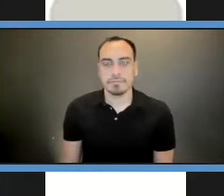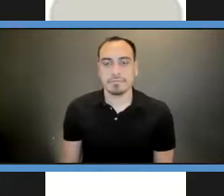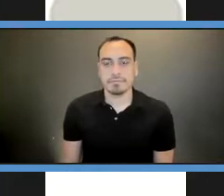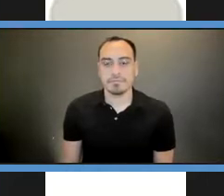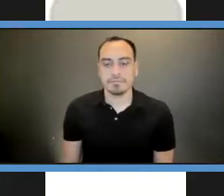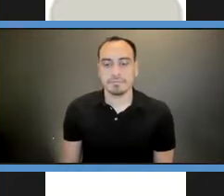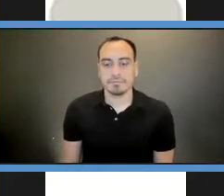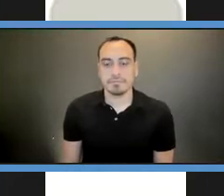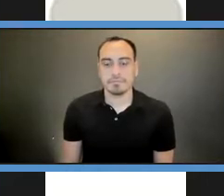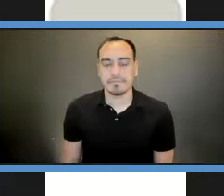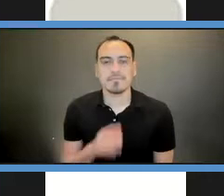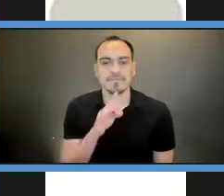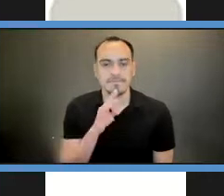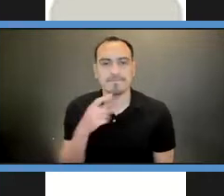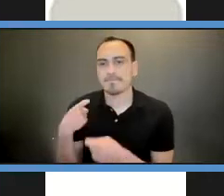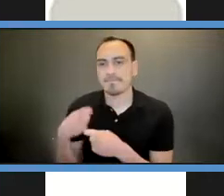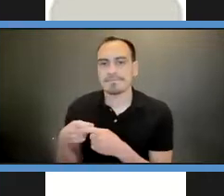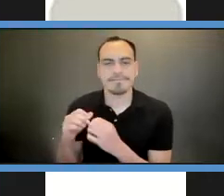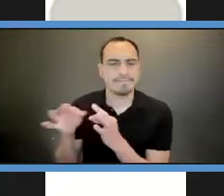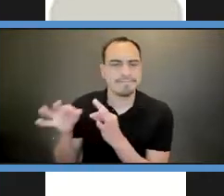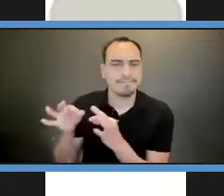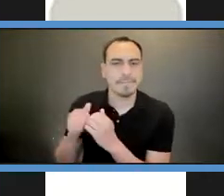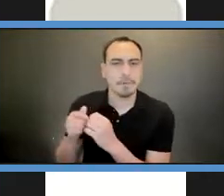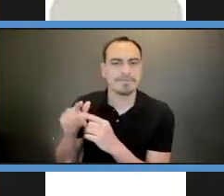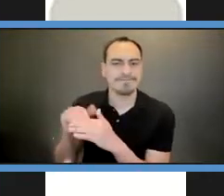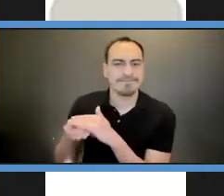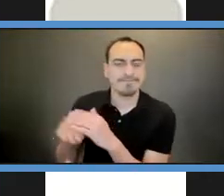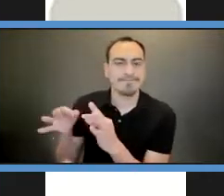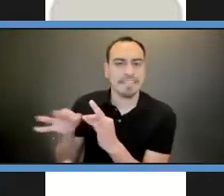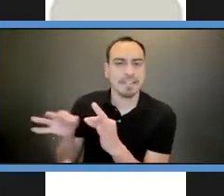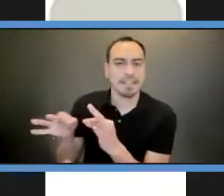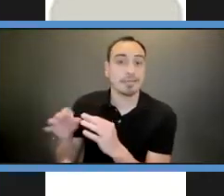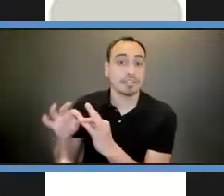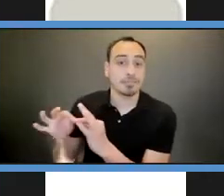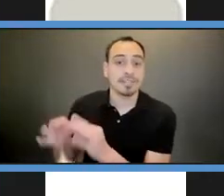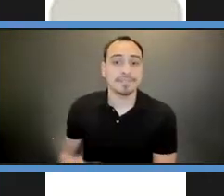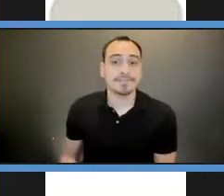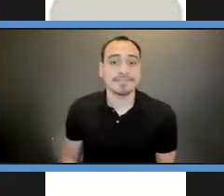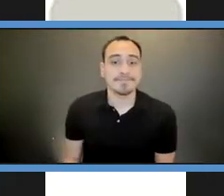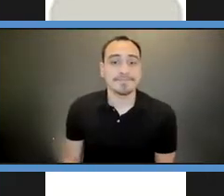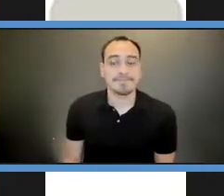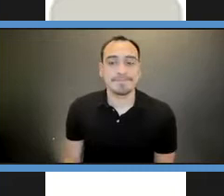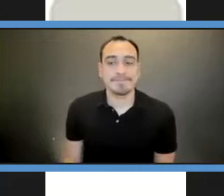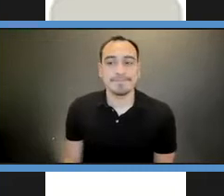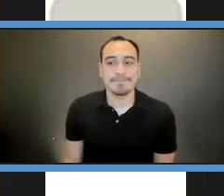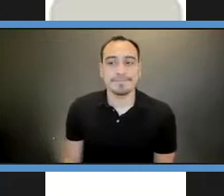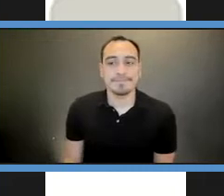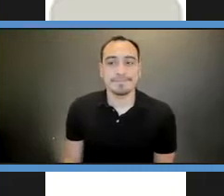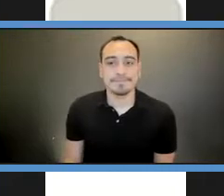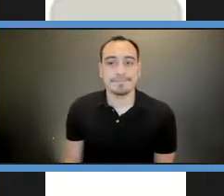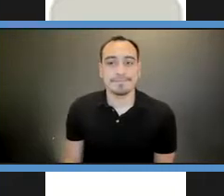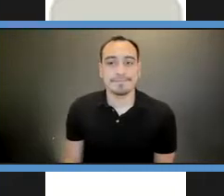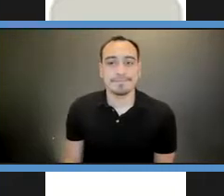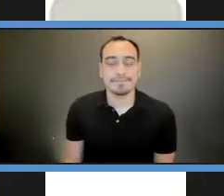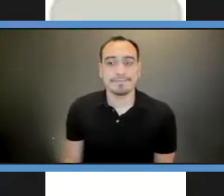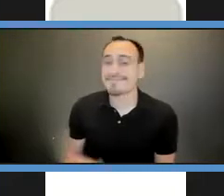de la pantalla, haga clic en interpretación de idiomas y después seleccione español o Spanish. Gracias. Thank you.